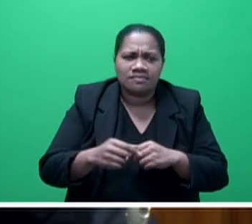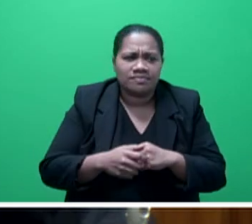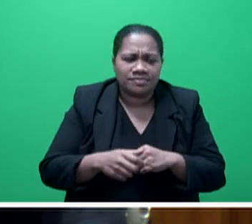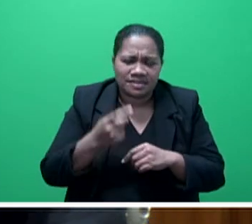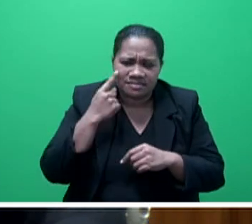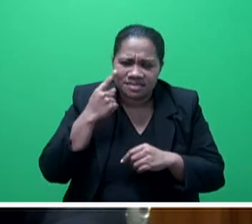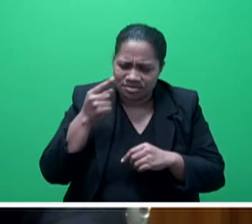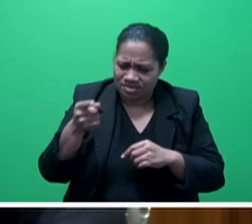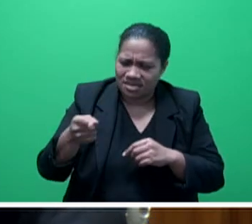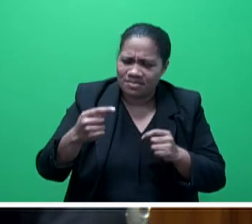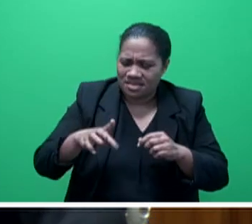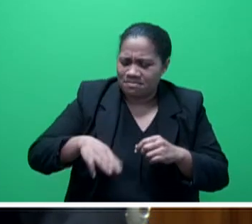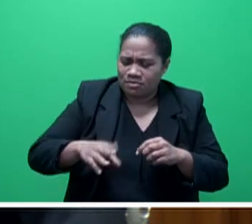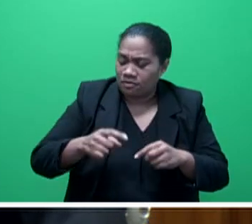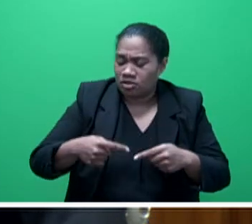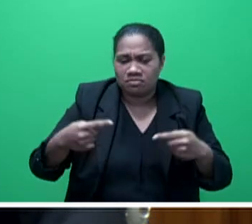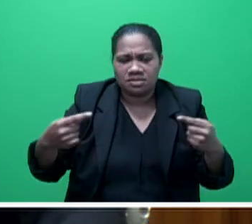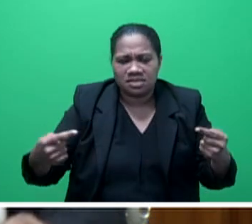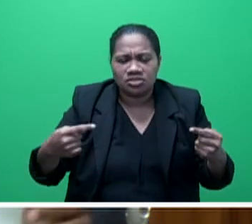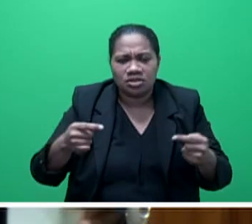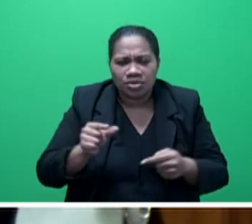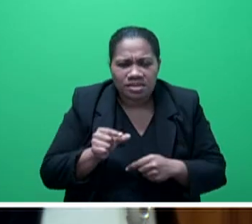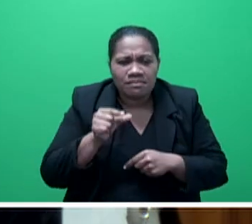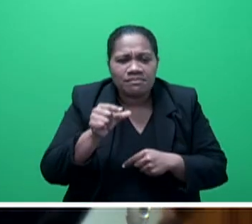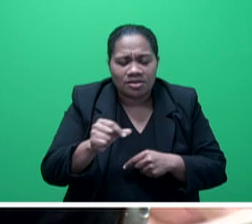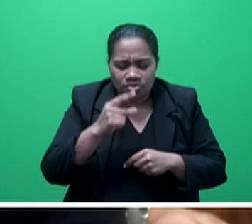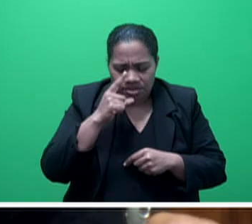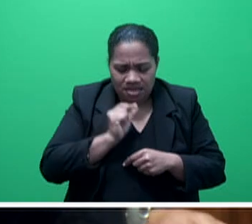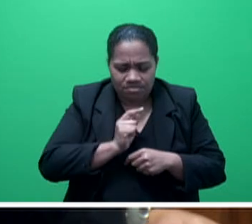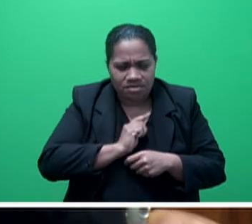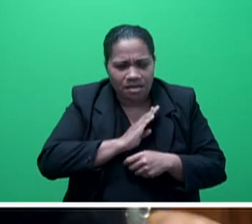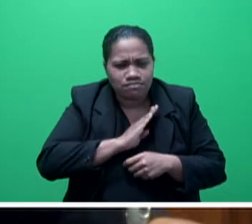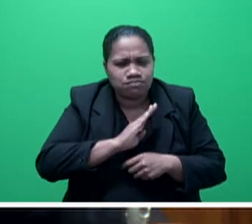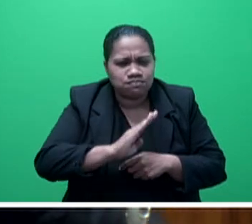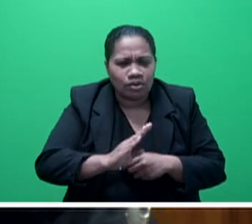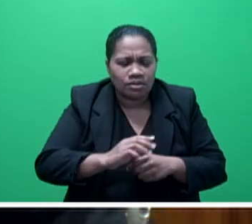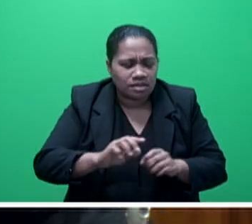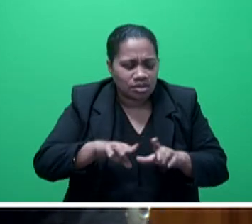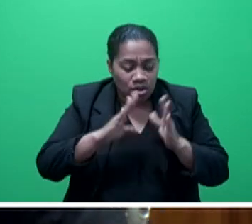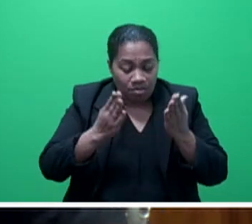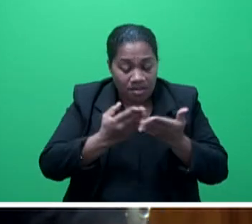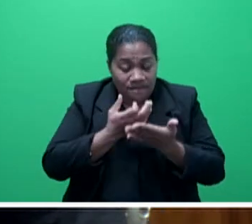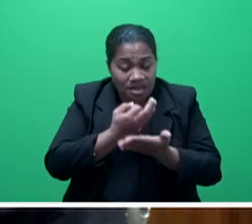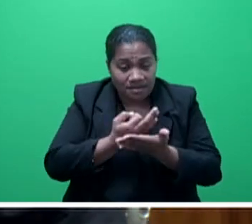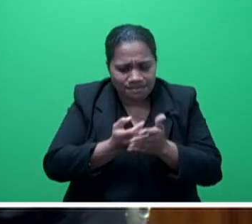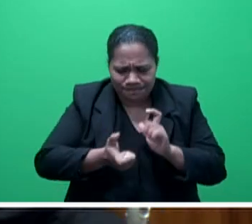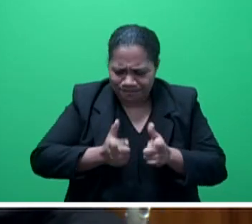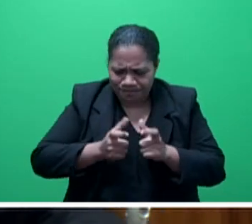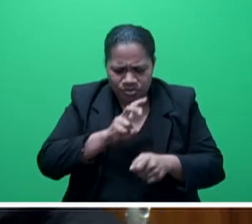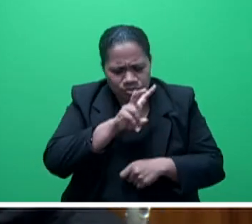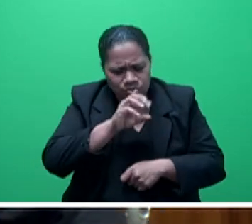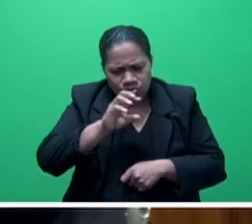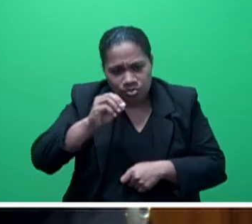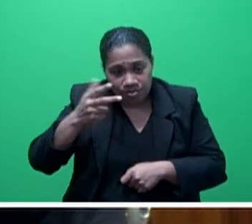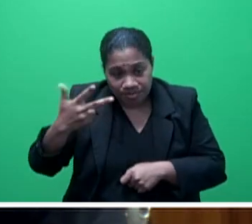of the opposition, or the path of timidity, or we can be bold. The global financial crisis of 2008 has shown